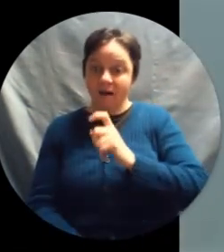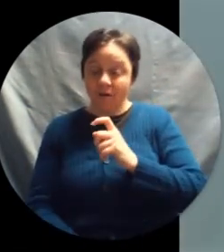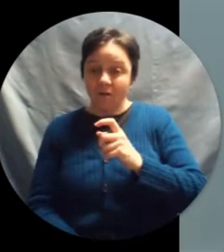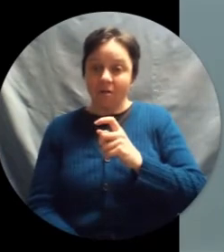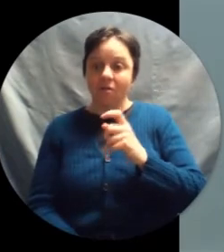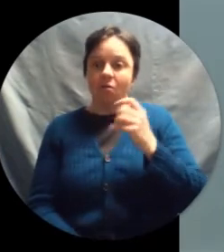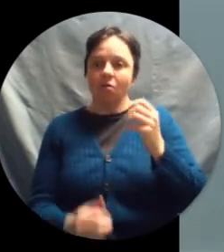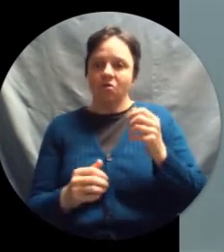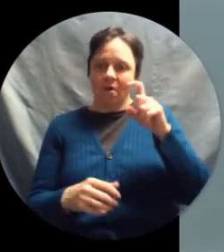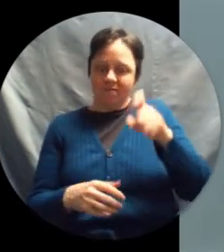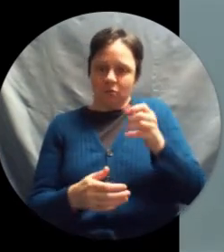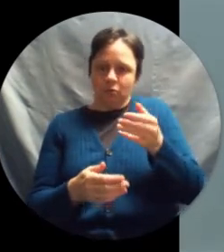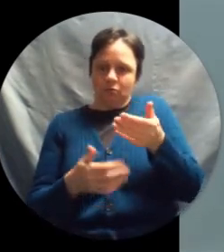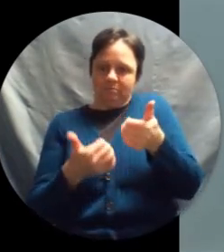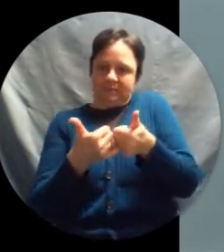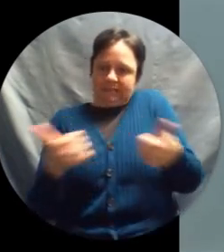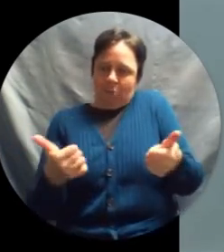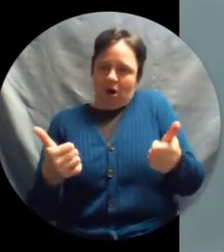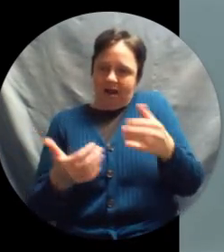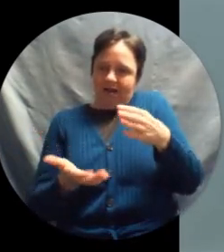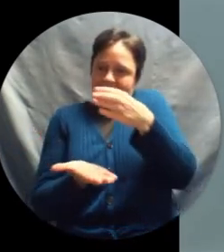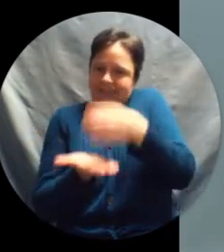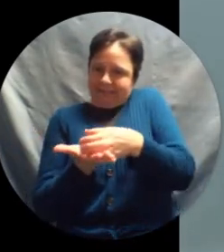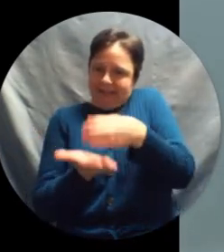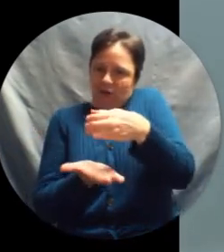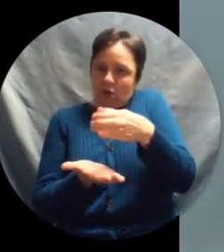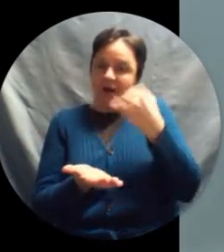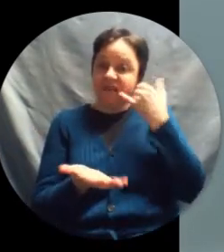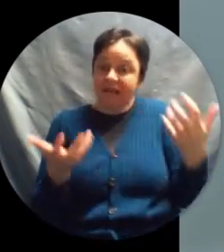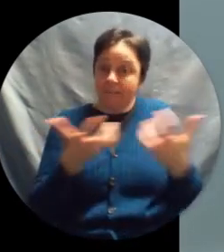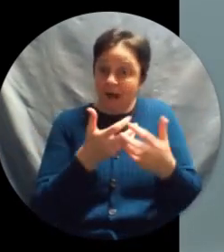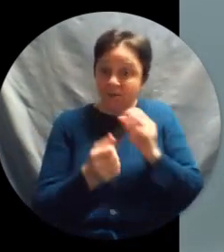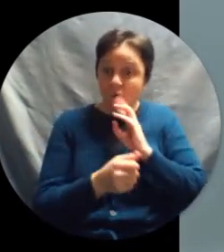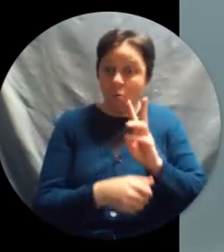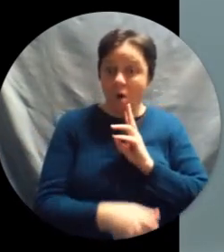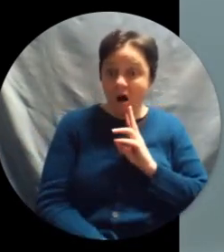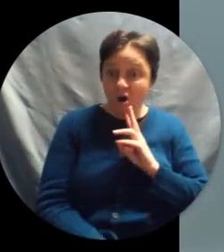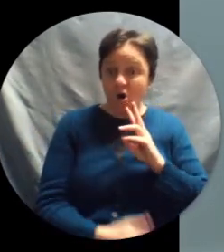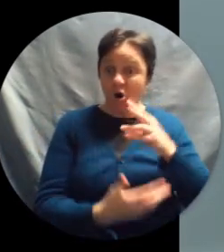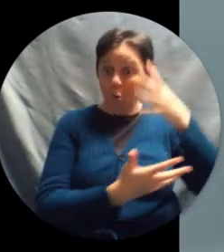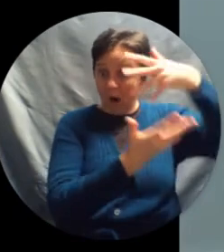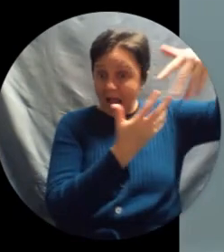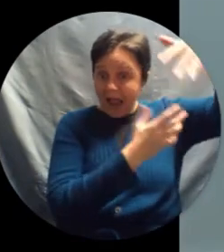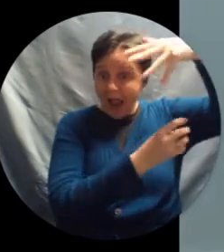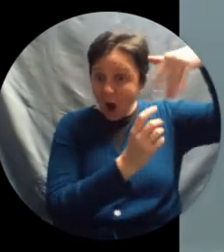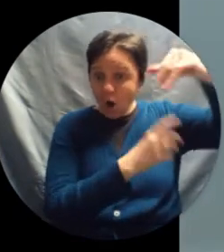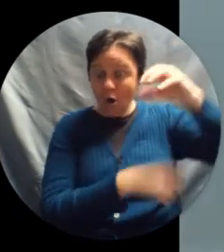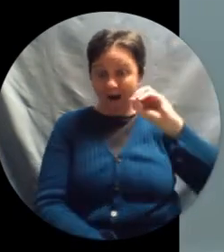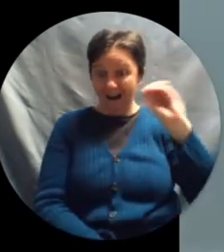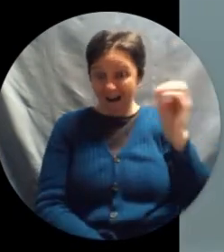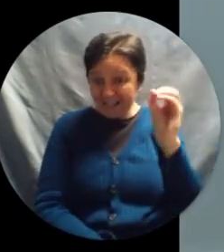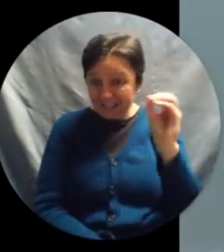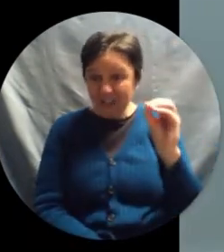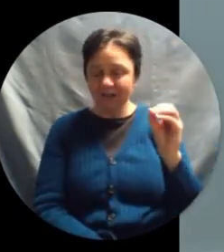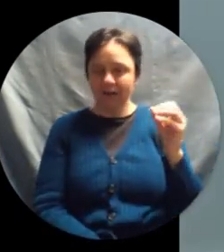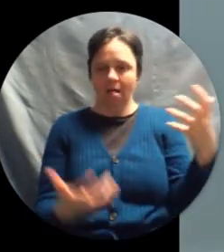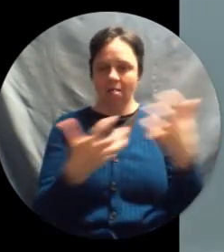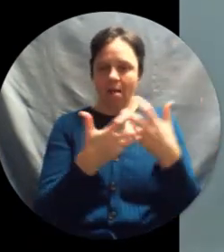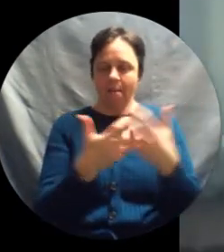metal container, because if you don't, it's going to react with water in the air, or it's going to react with oxygen. If it reacts with water, it's